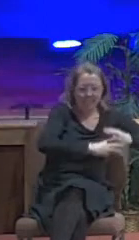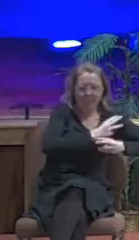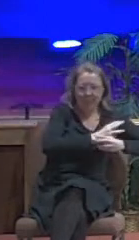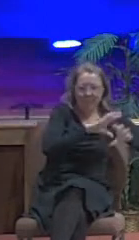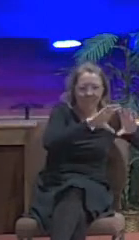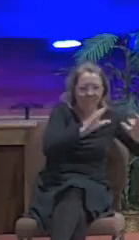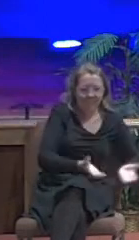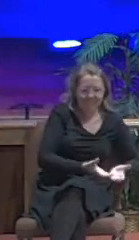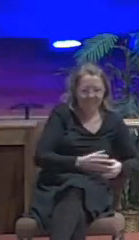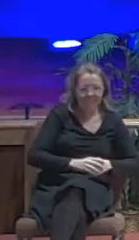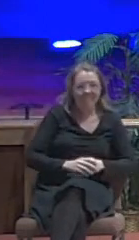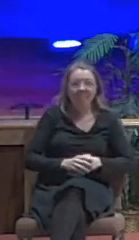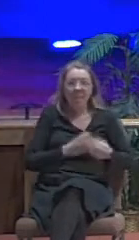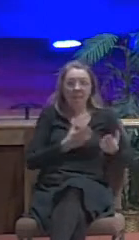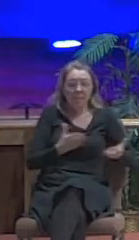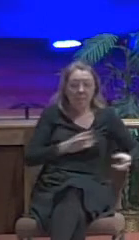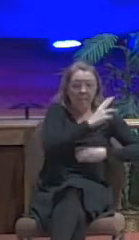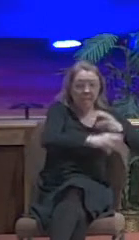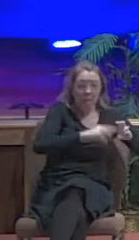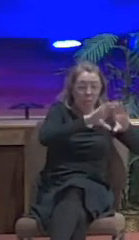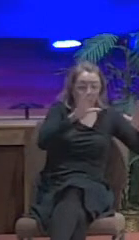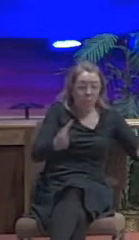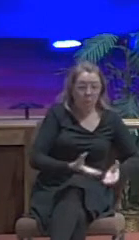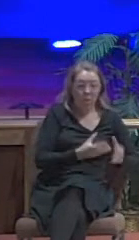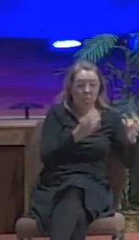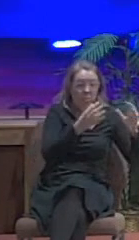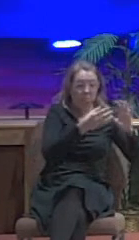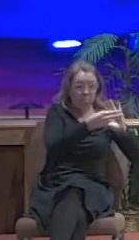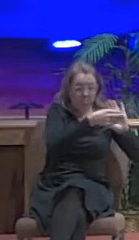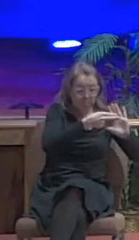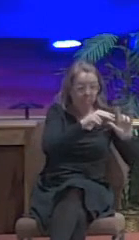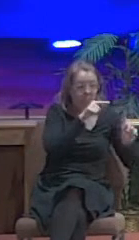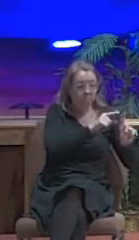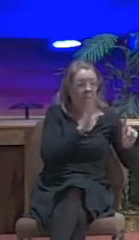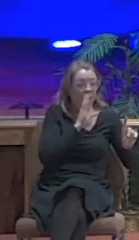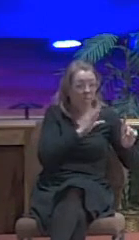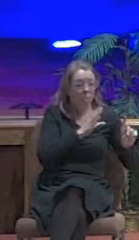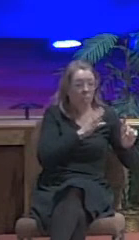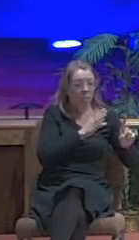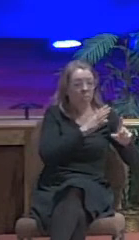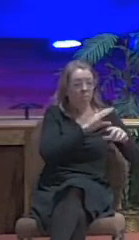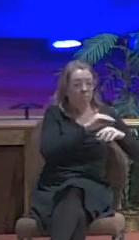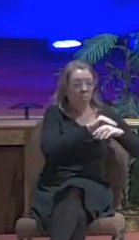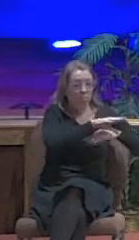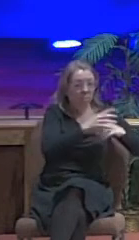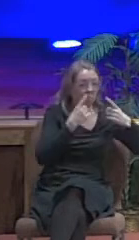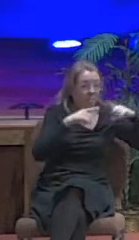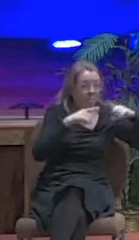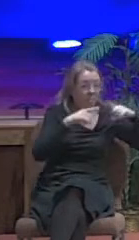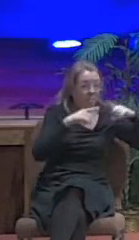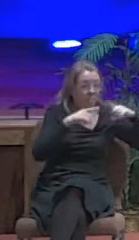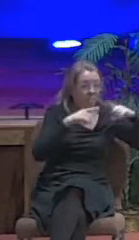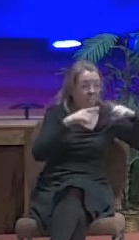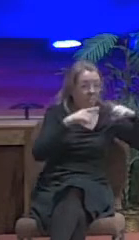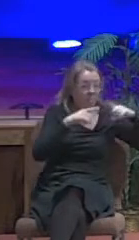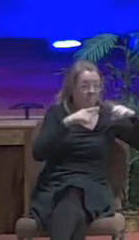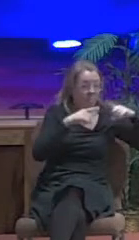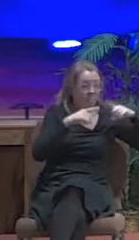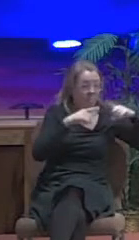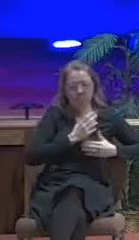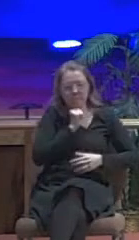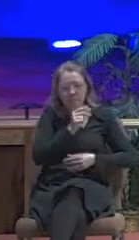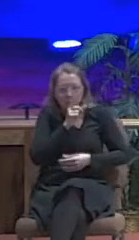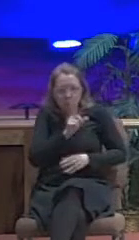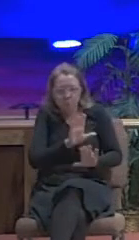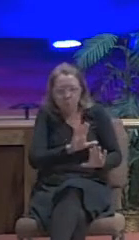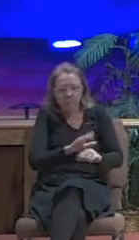world says will bring you happiness, how many know are counterfeit and won't get there? And so we'd like to look